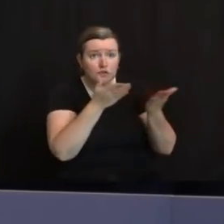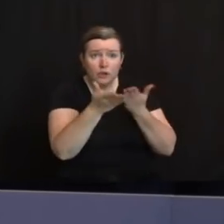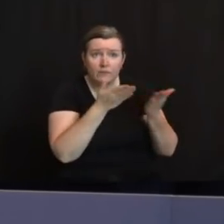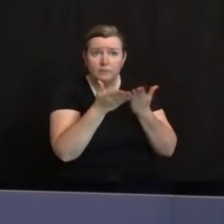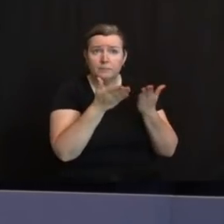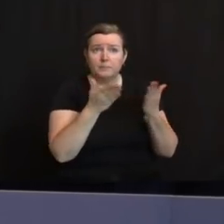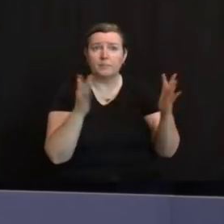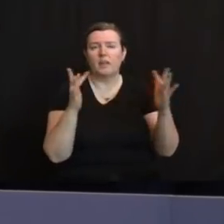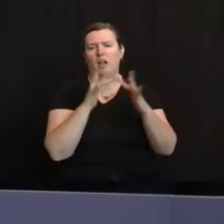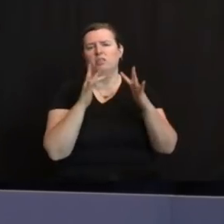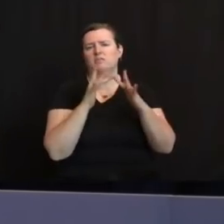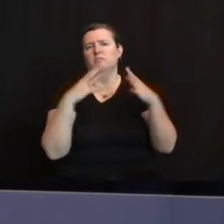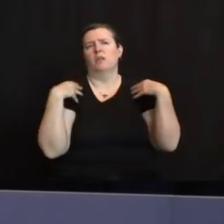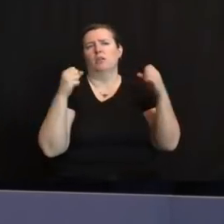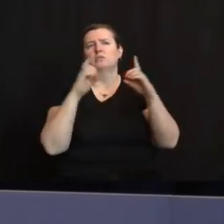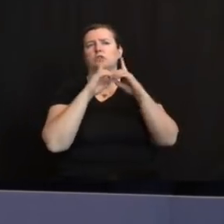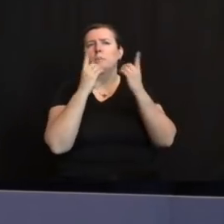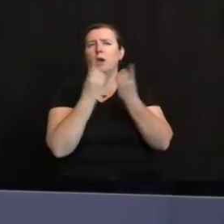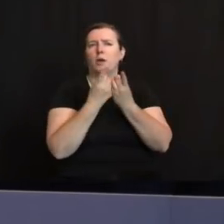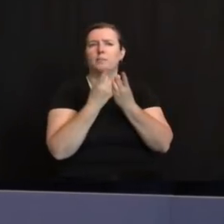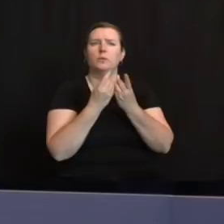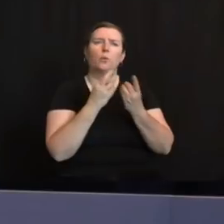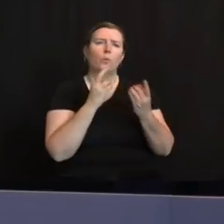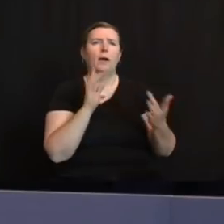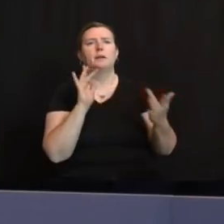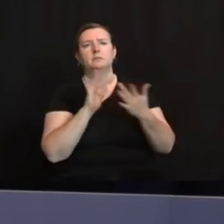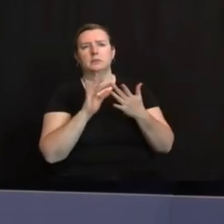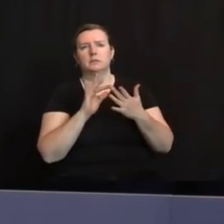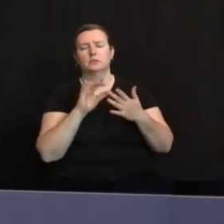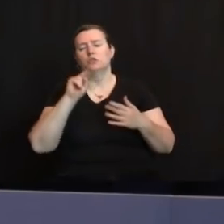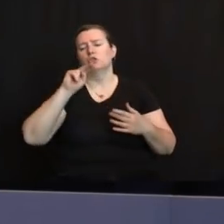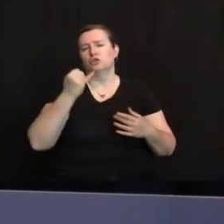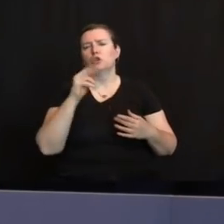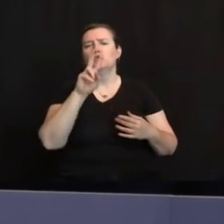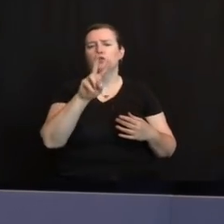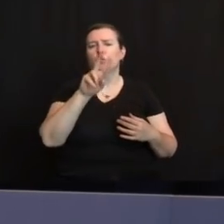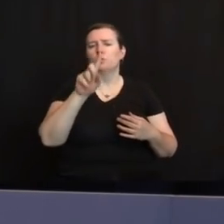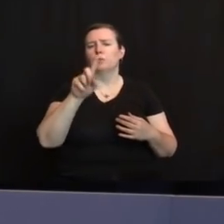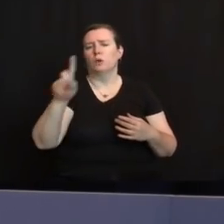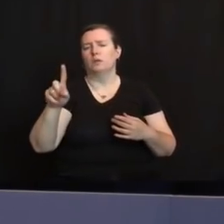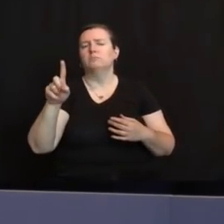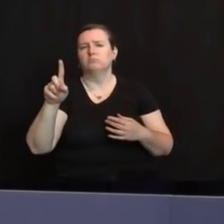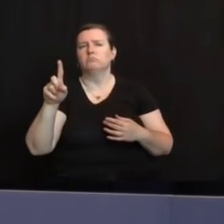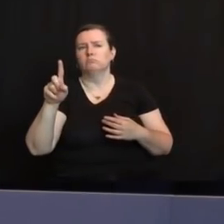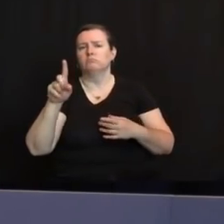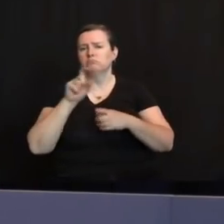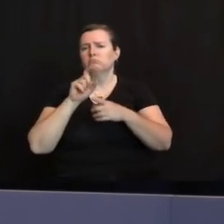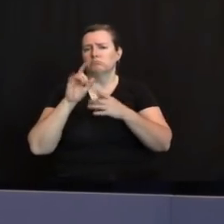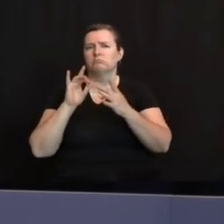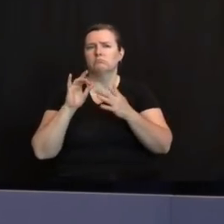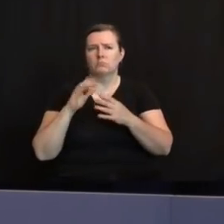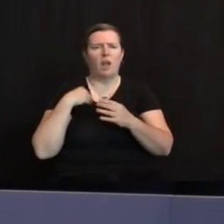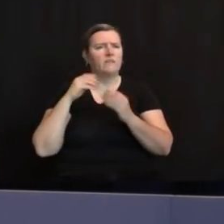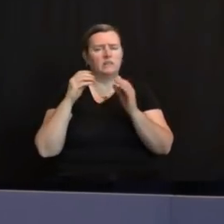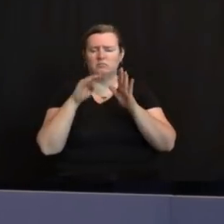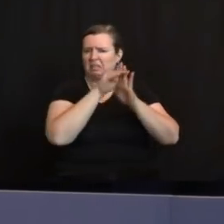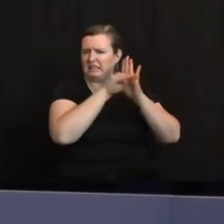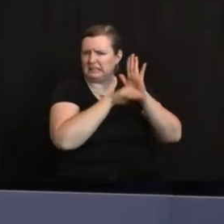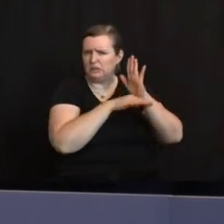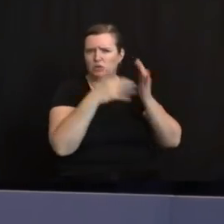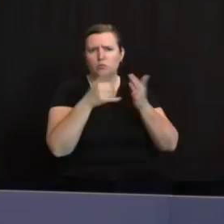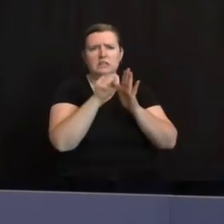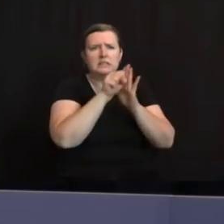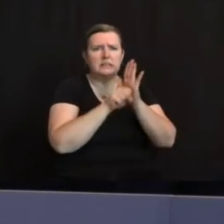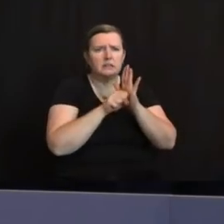call NJ 211. We will post a list of states that the travel advisory applies to